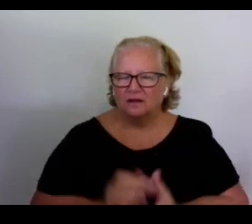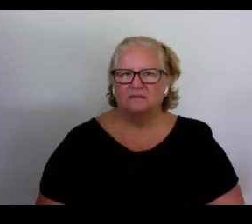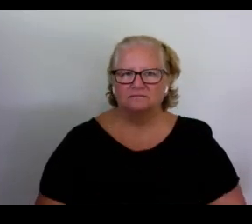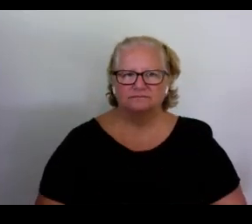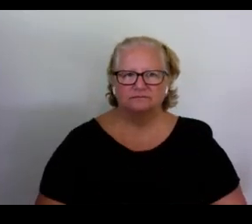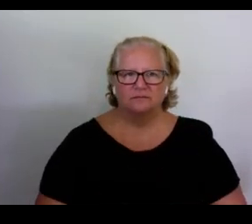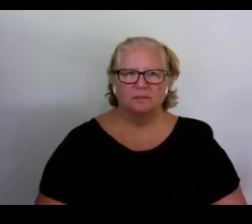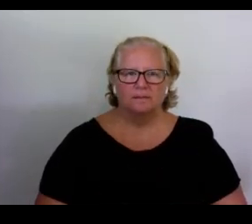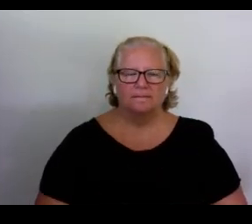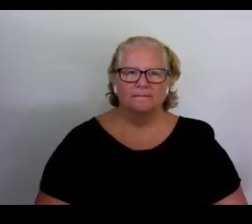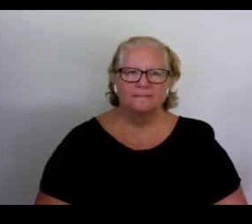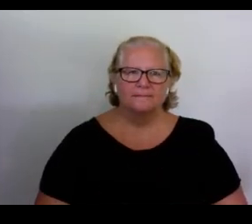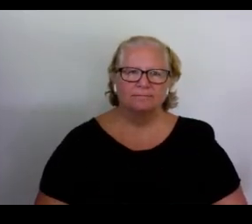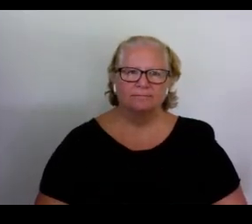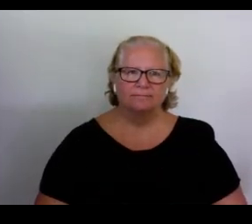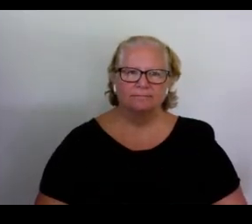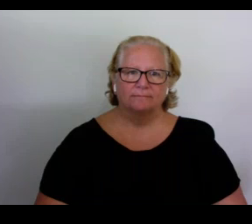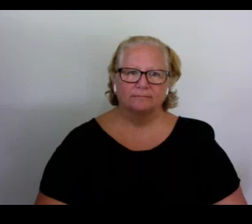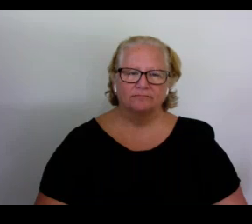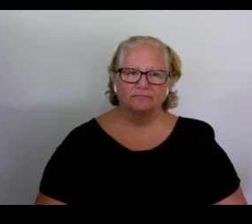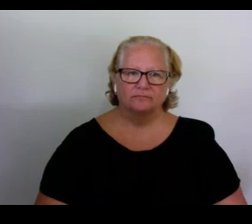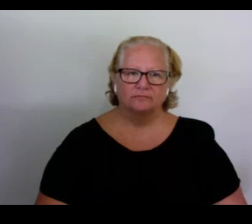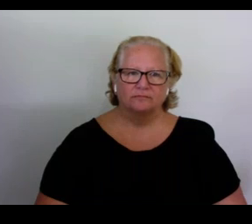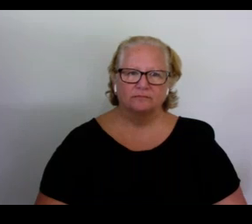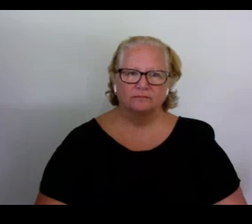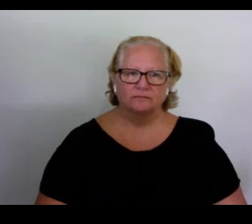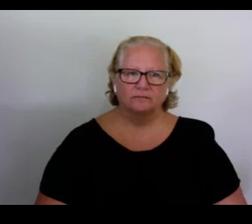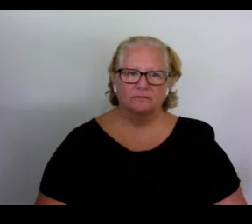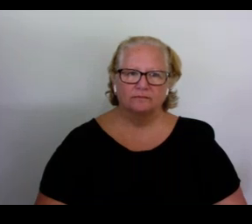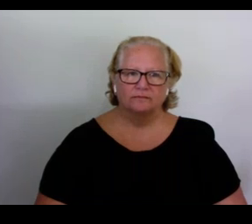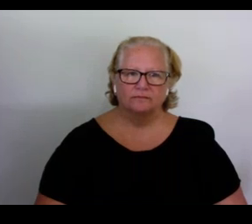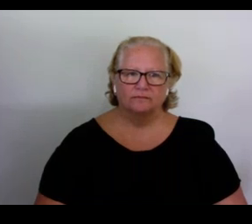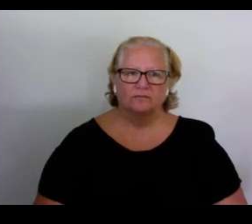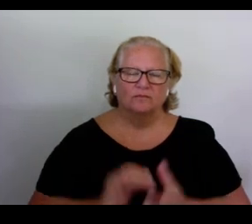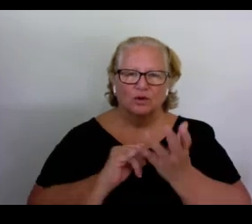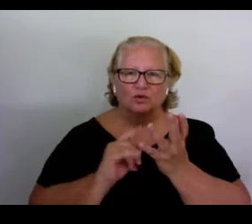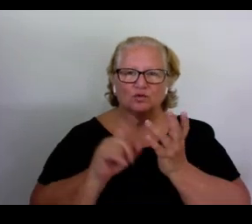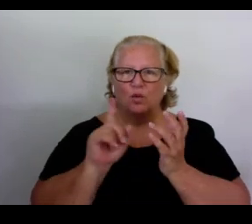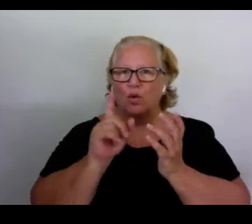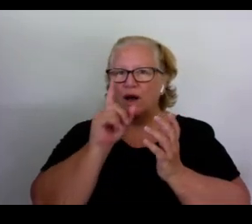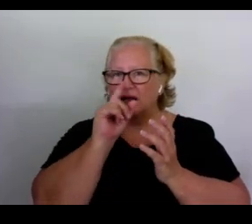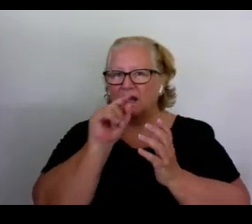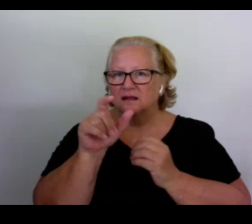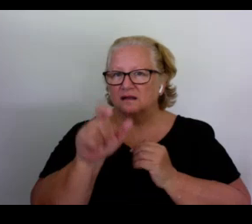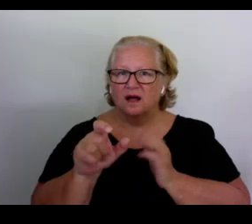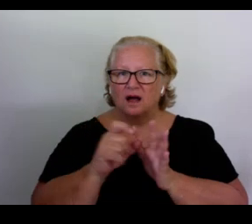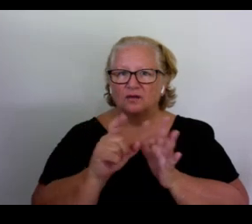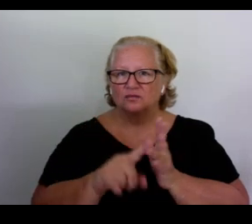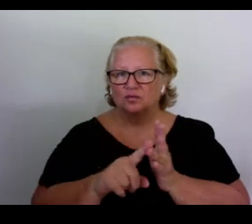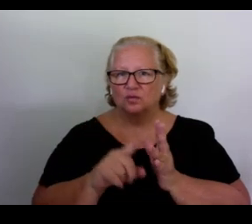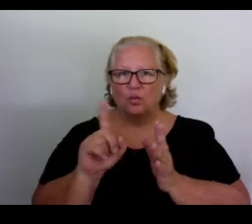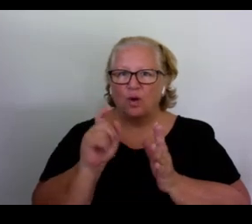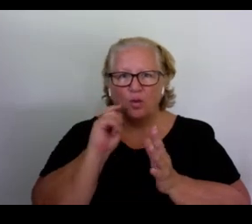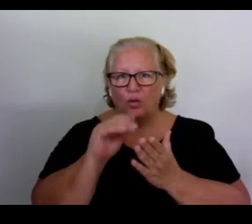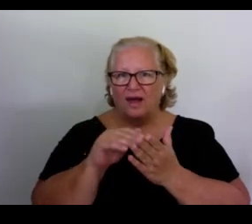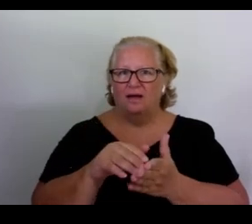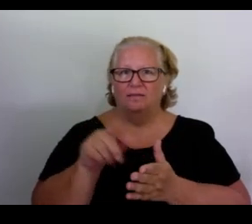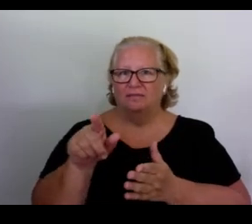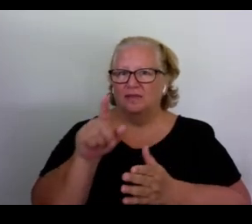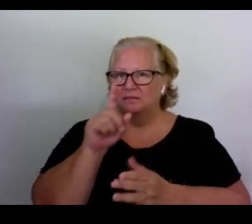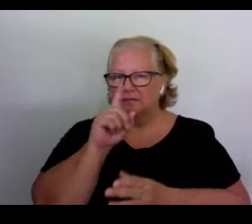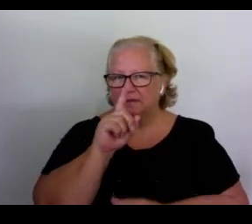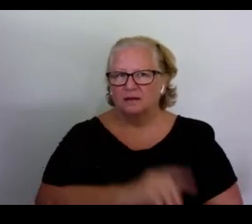So it's a very much what can the client do and what's going to most help the client on the mortgage.